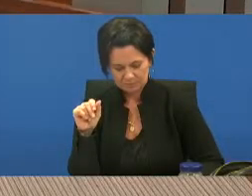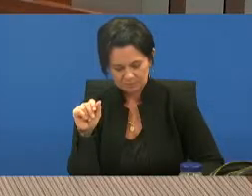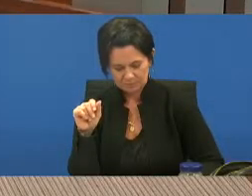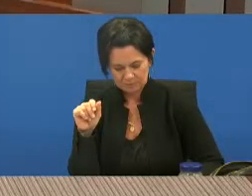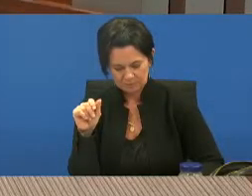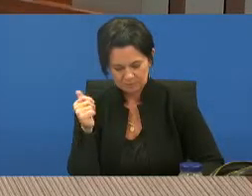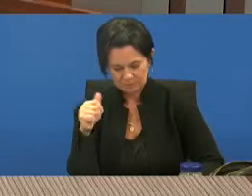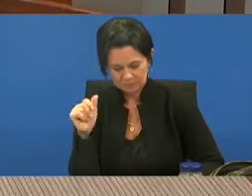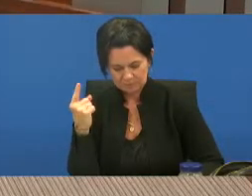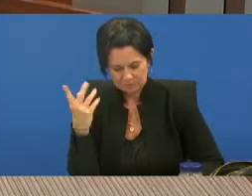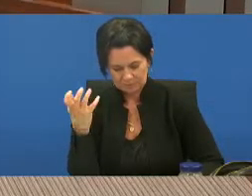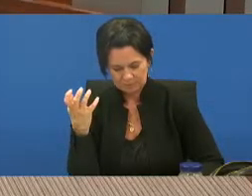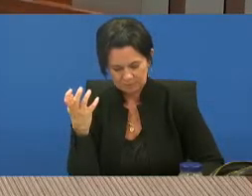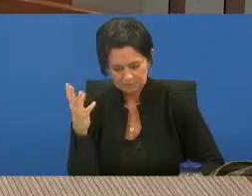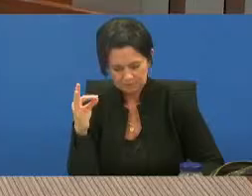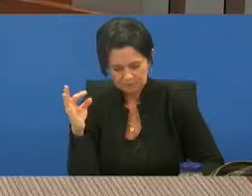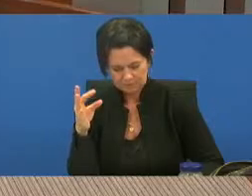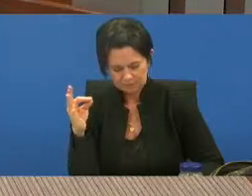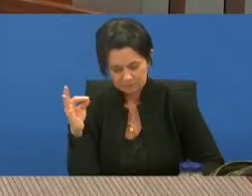Does anybody have a motion?